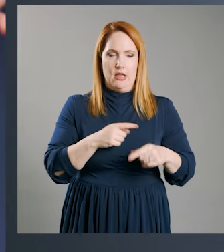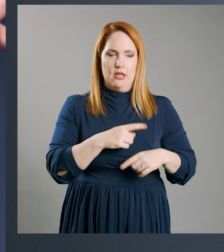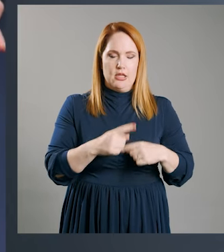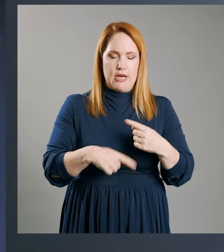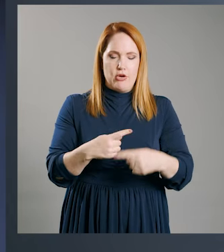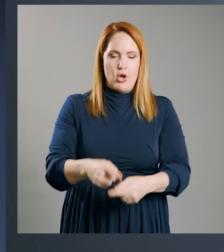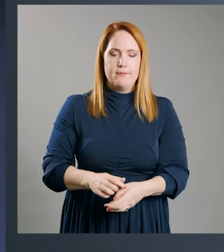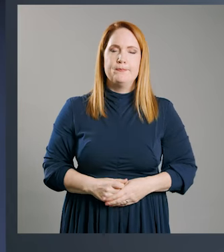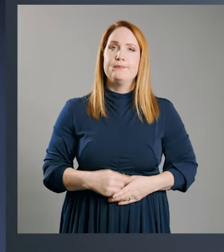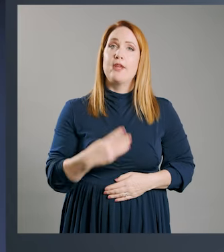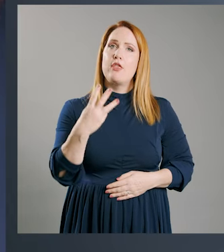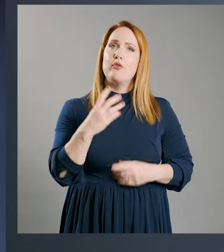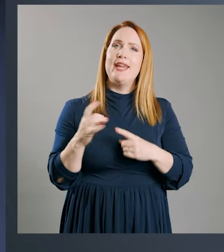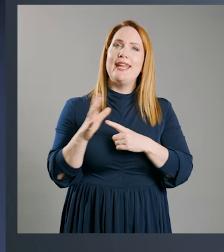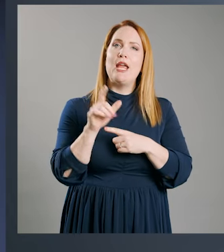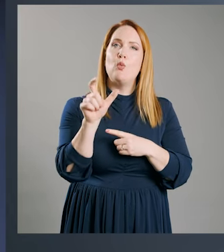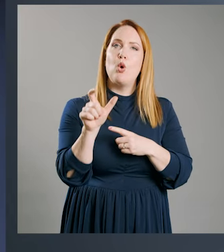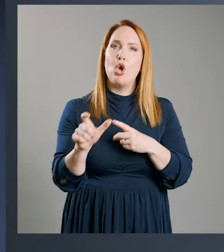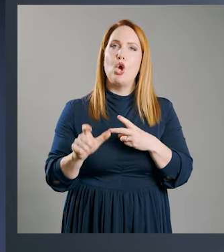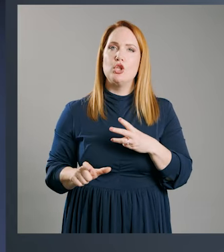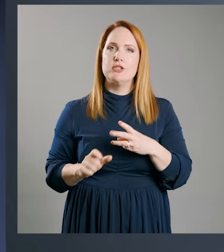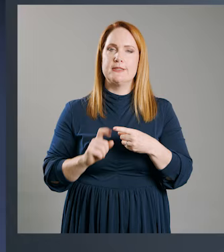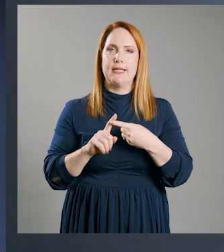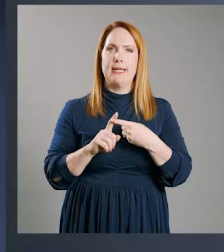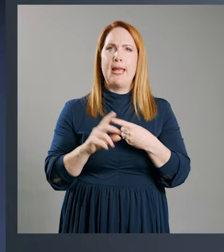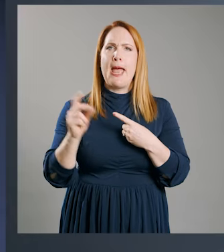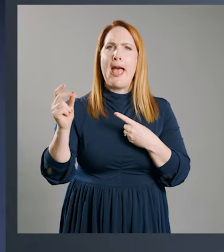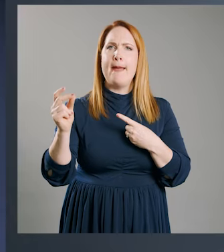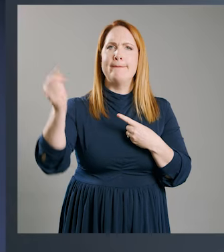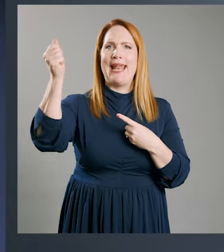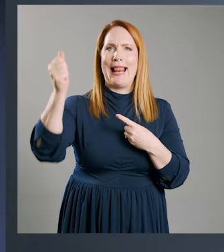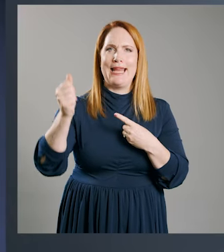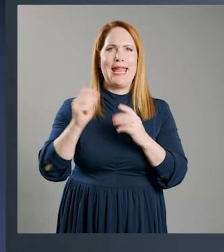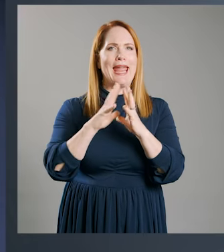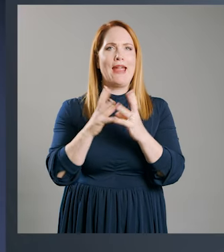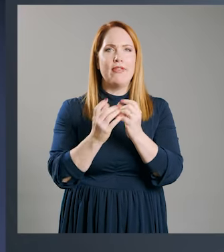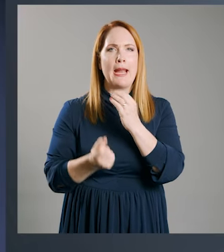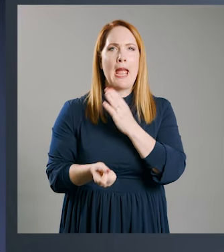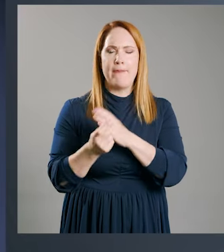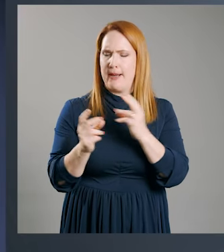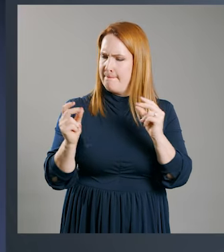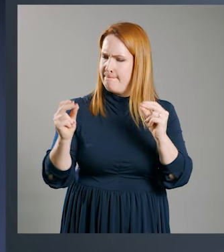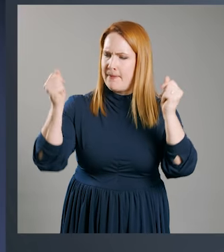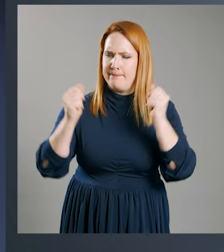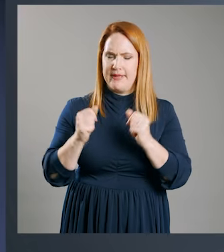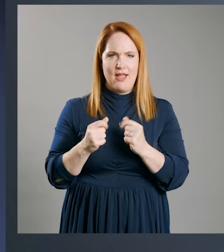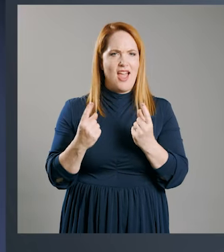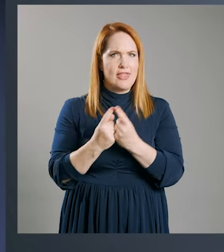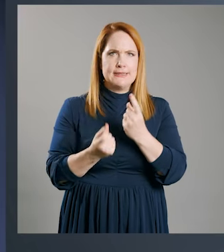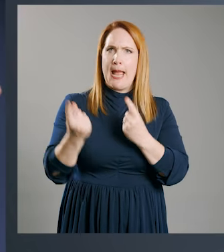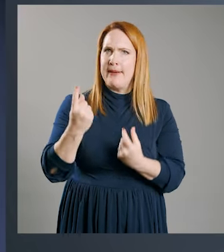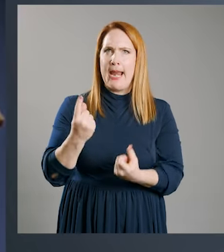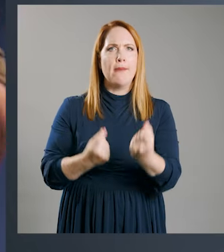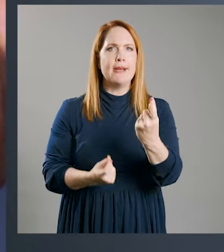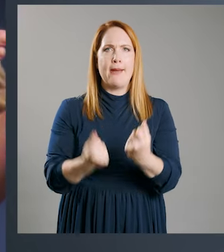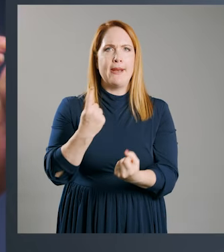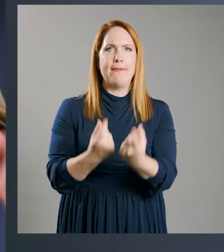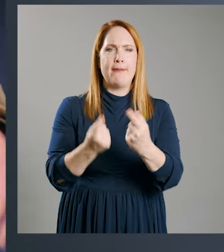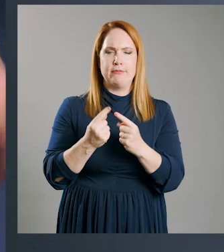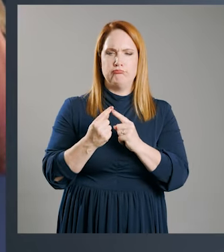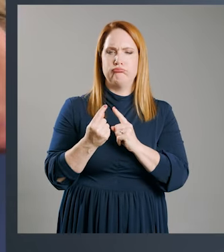three key words that Mark used. You might remember one from last week. Immediately. Everything happened immediately. It was like this happened, then that happened,